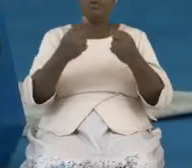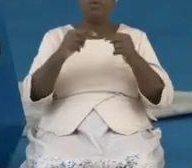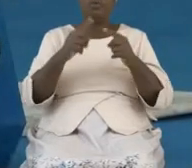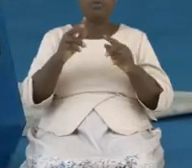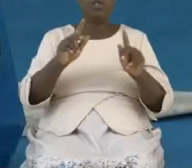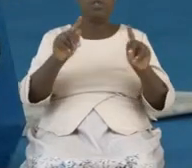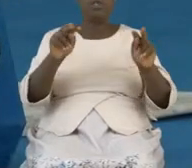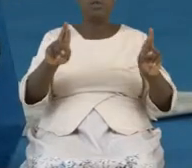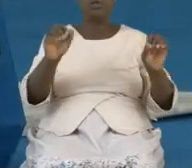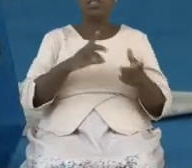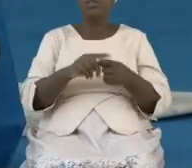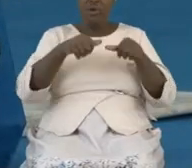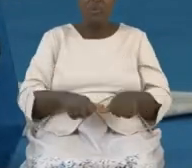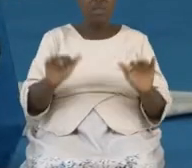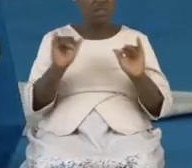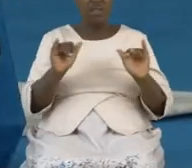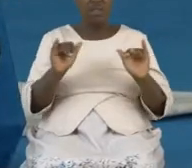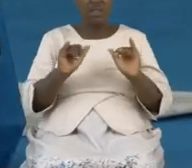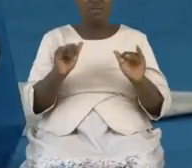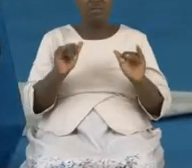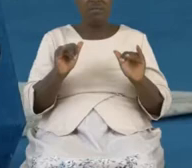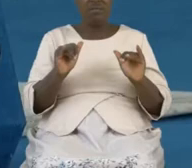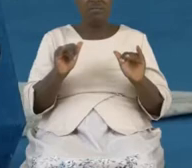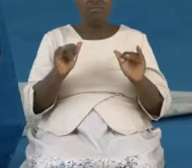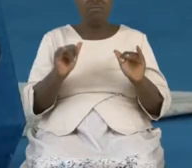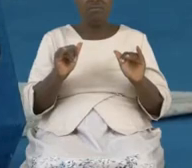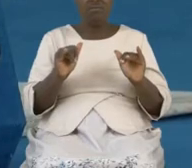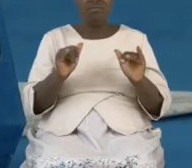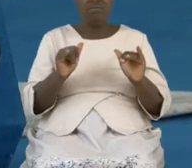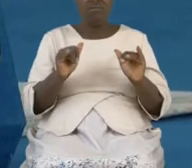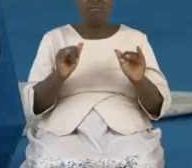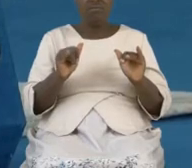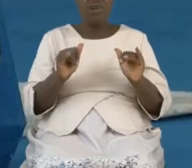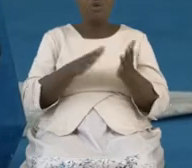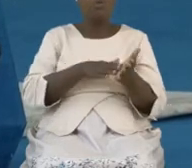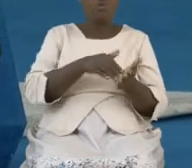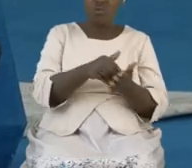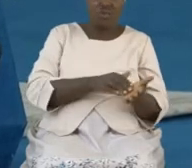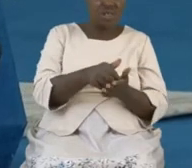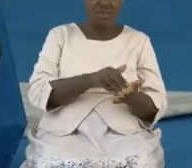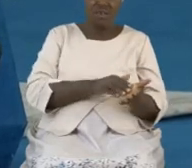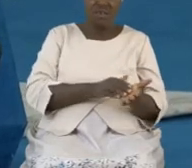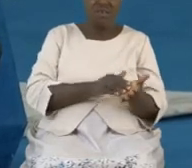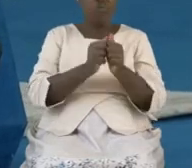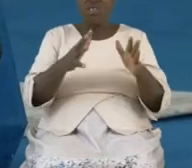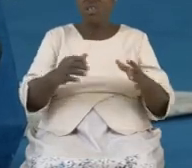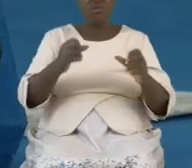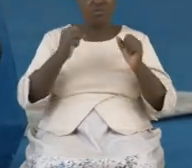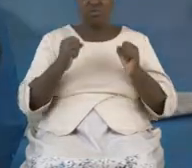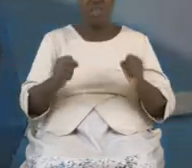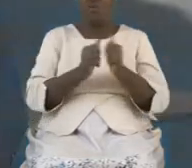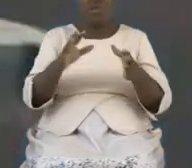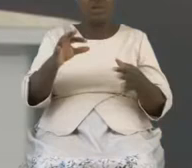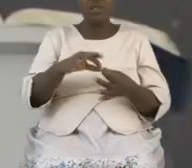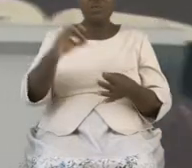dull, weak, without strength, and without spiritual power, no transformation,